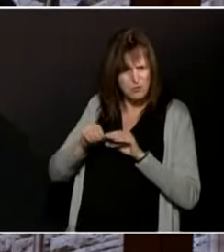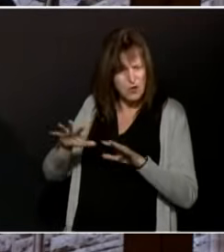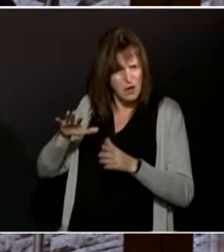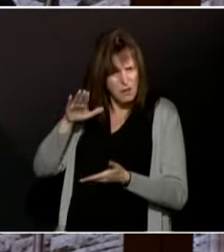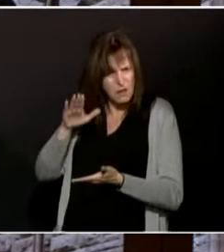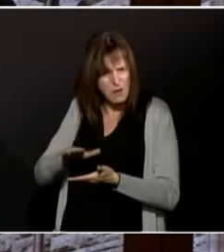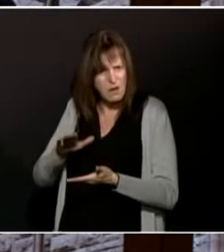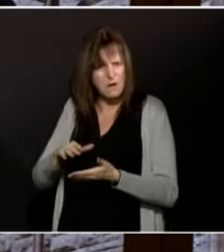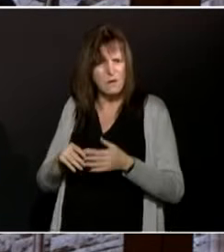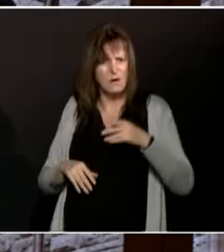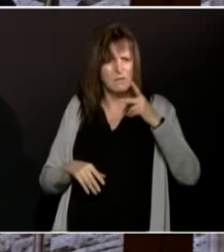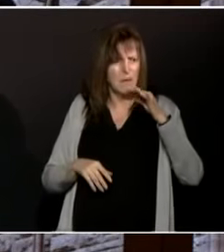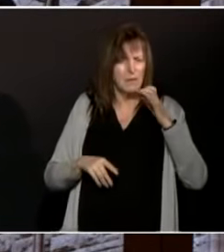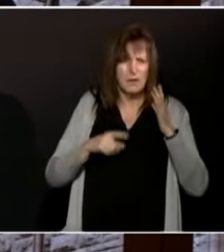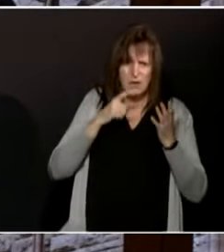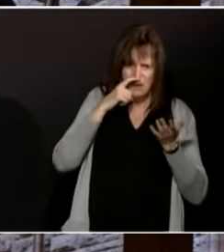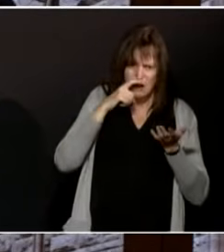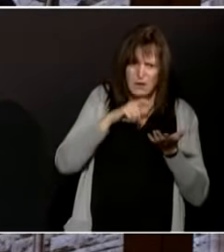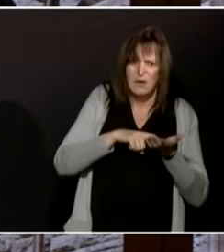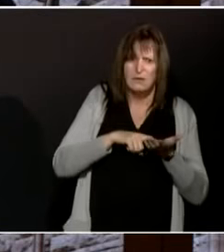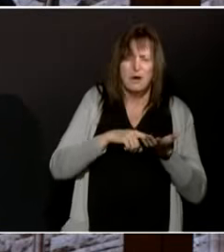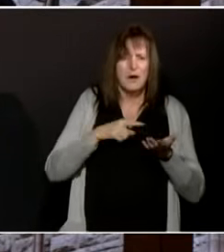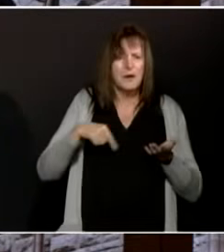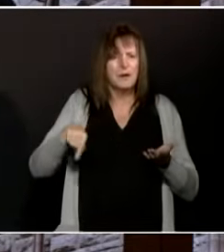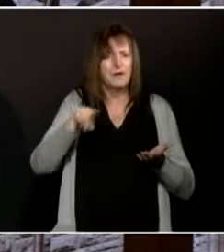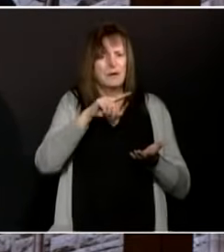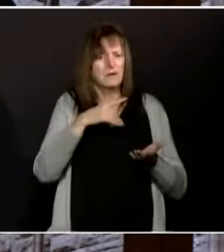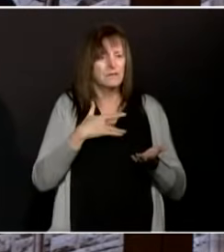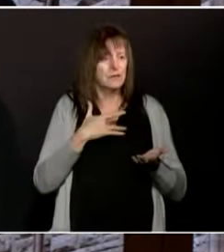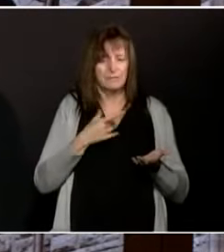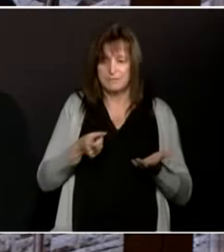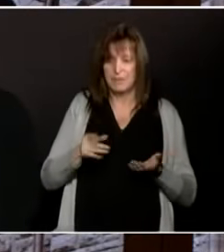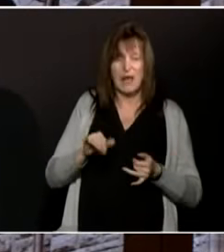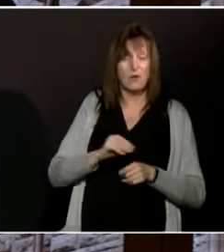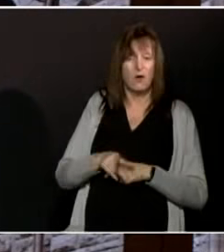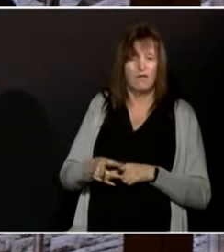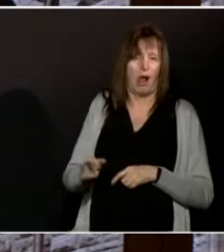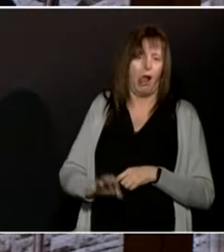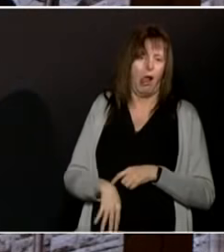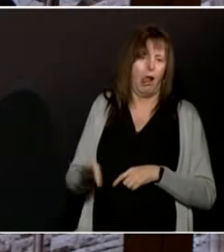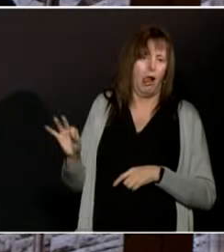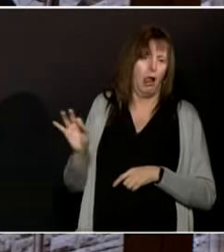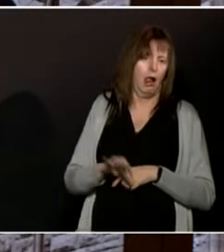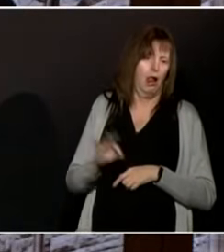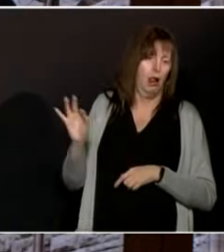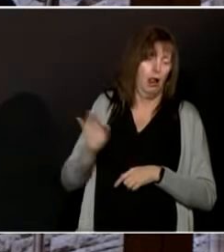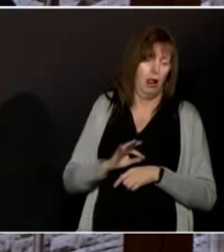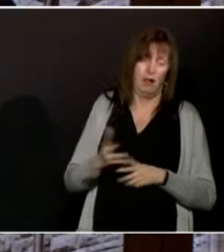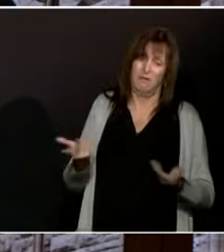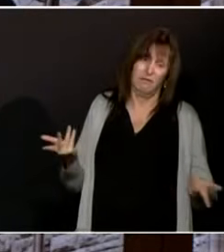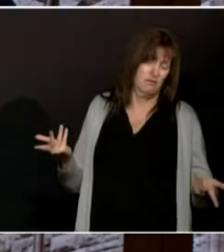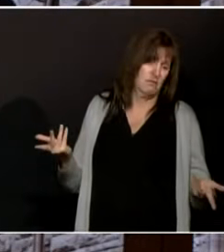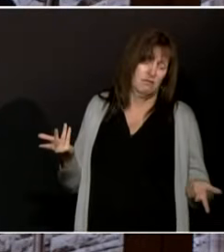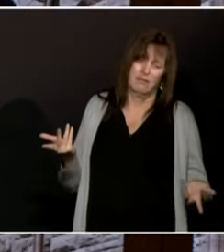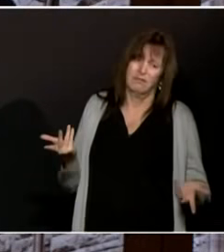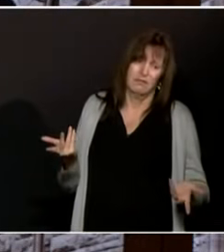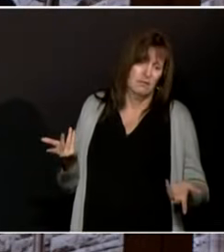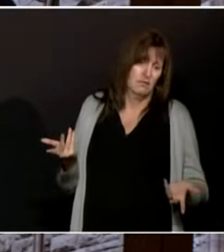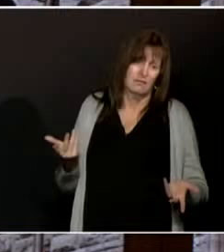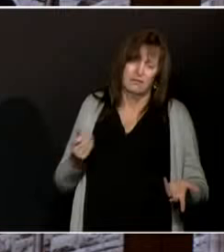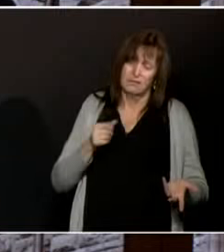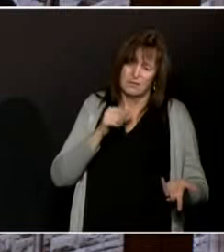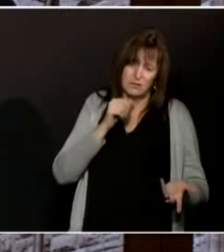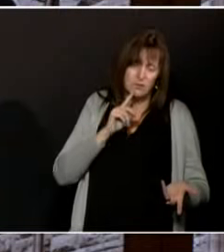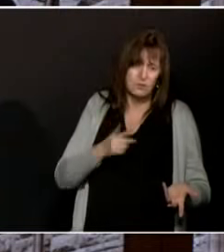this pandemic really is not such a big deal. Nothing could be further from the truth. And sometimes people say